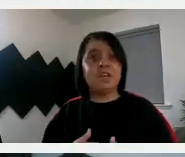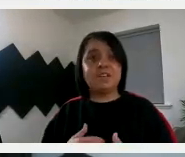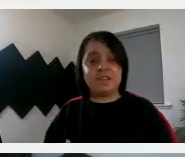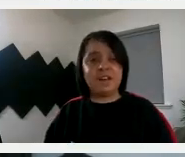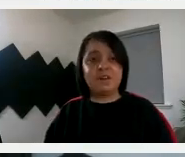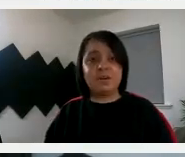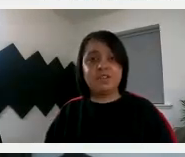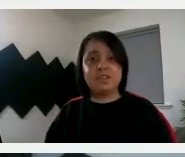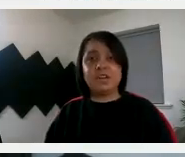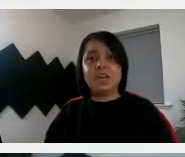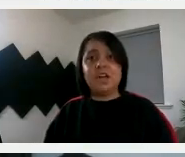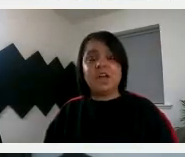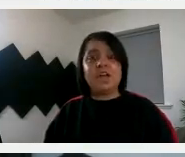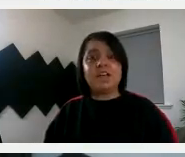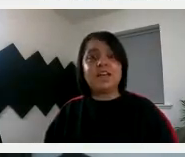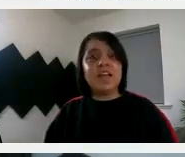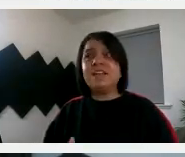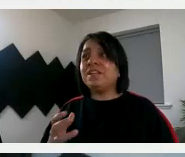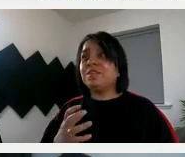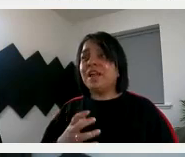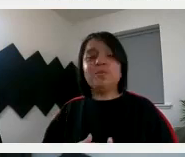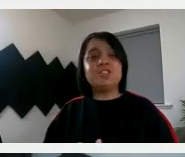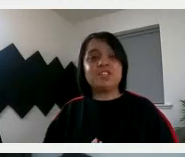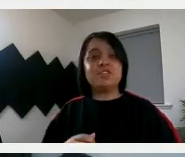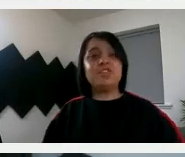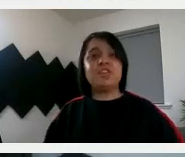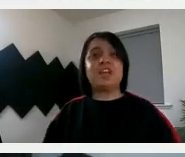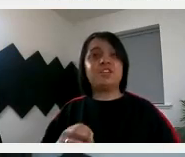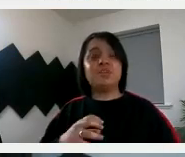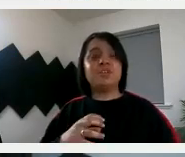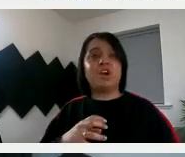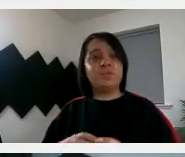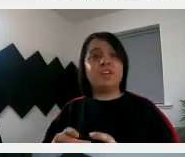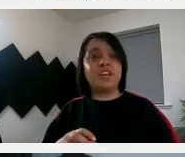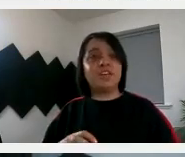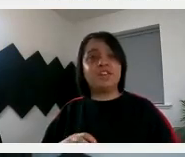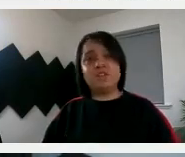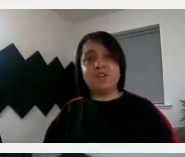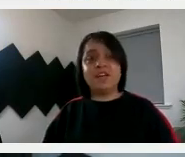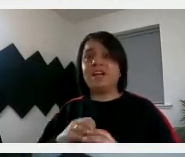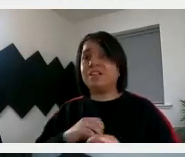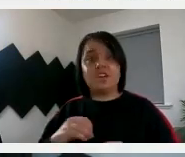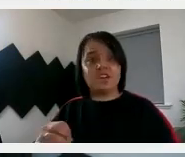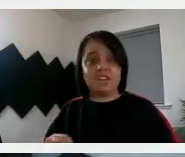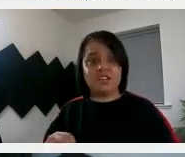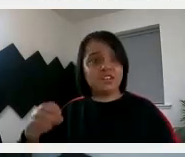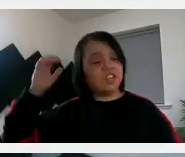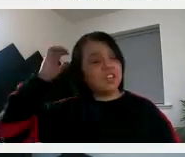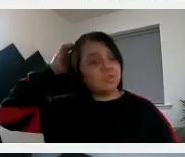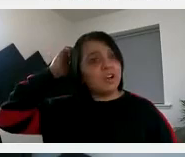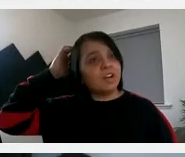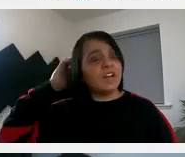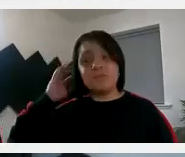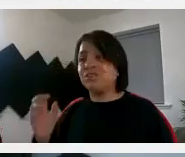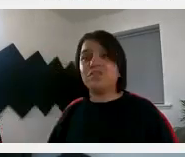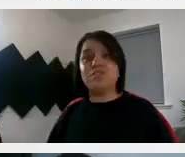speak a different language. Is there any languages that you think that you would commonly hear in the UK that is not English? So what